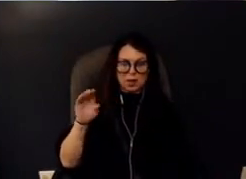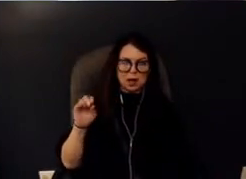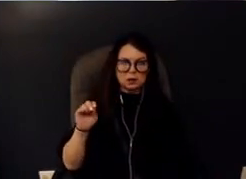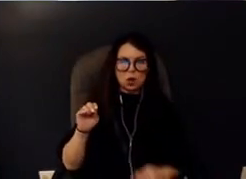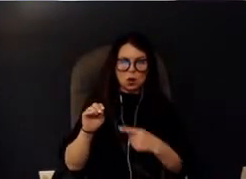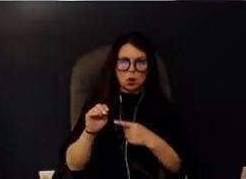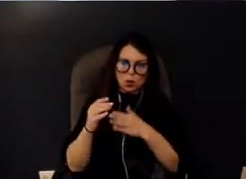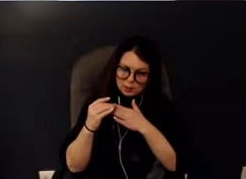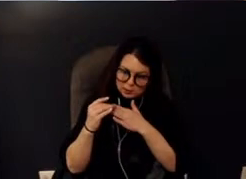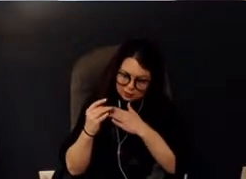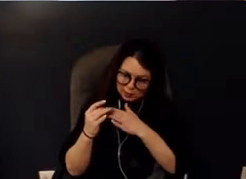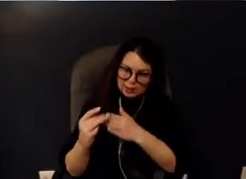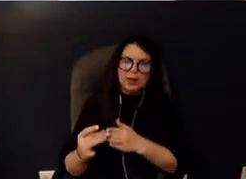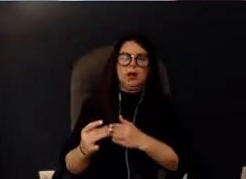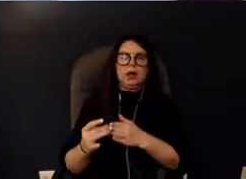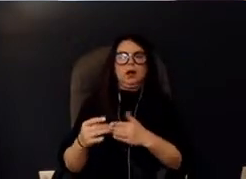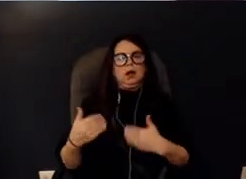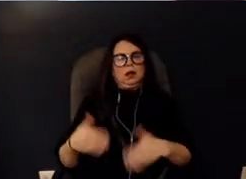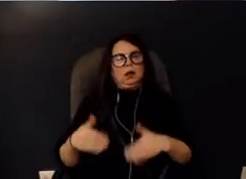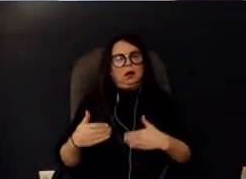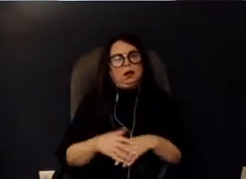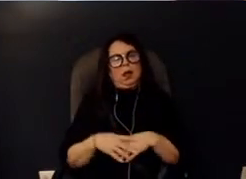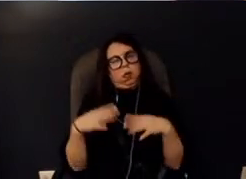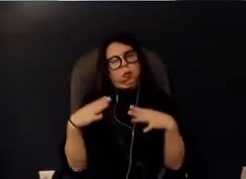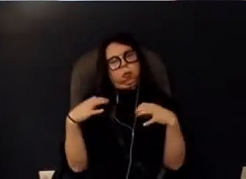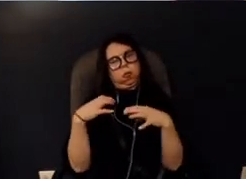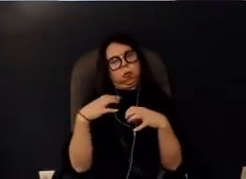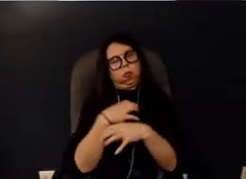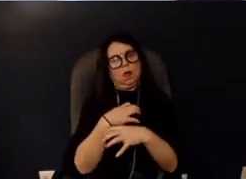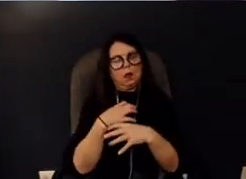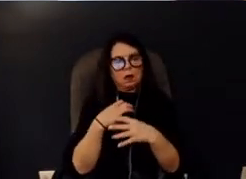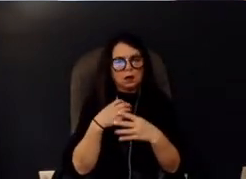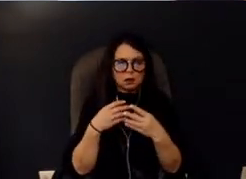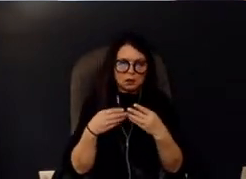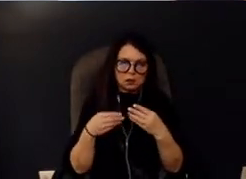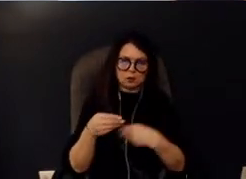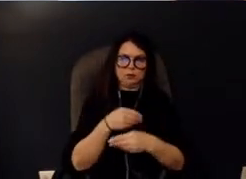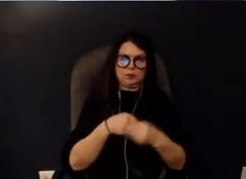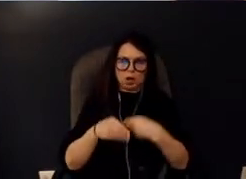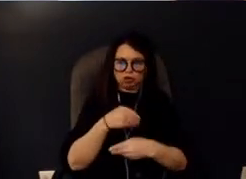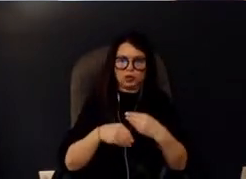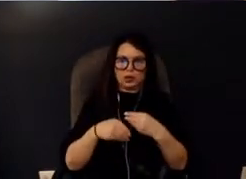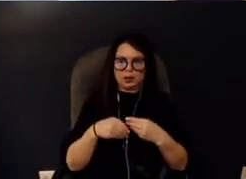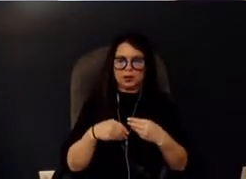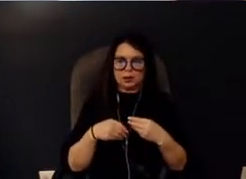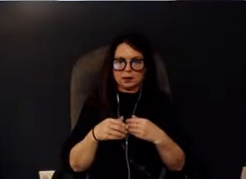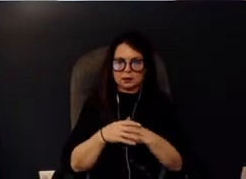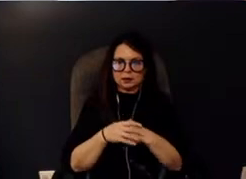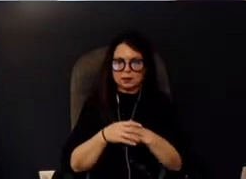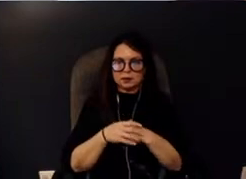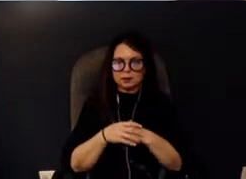complex budgeting. I mean, to do this in a virtual,